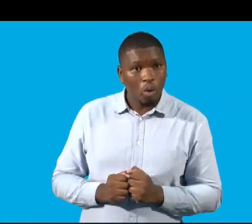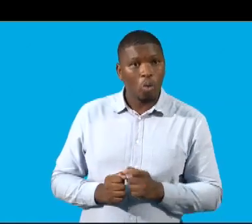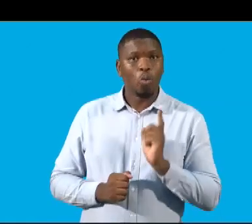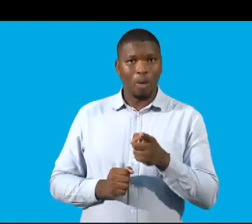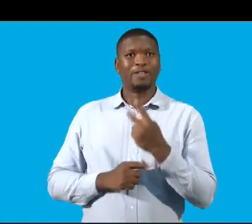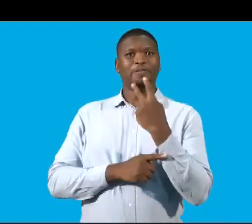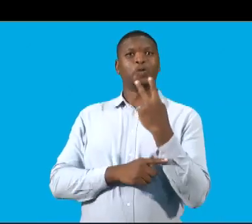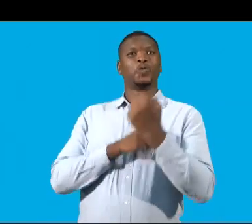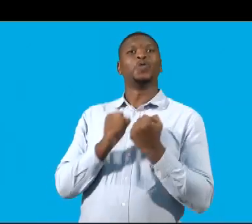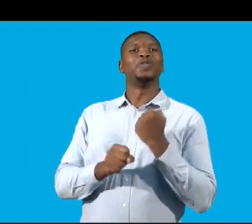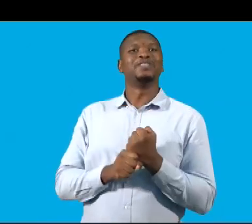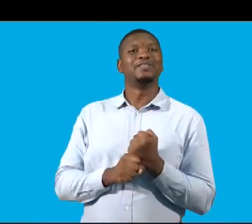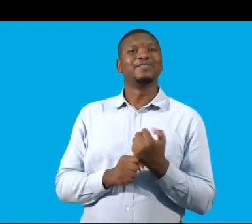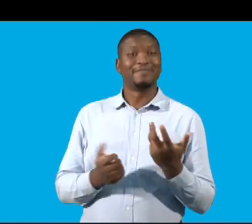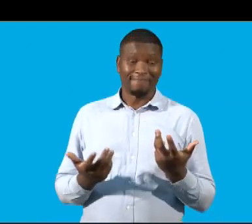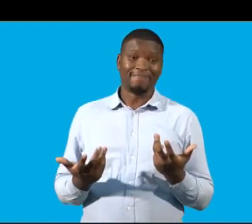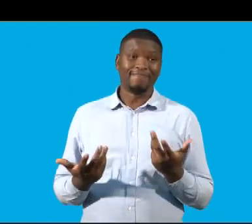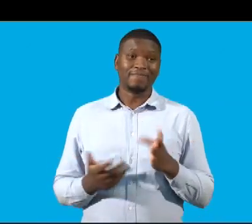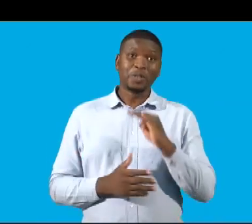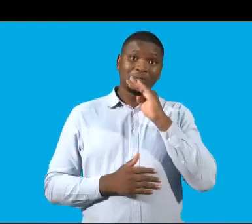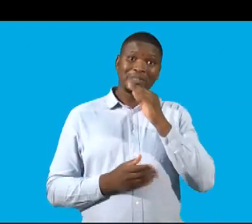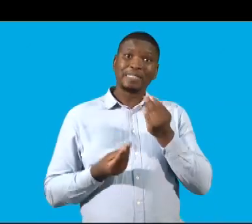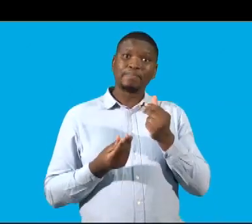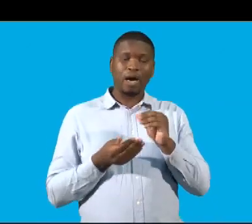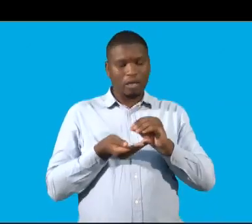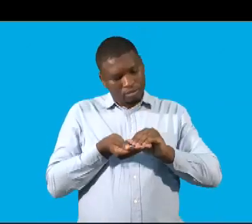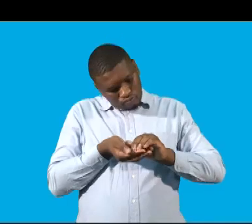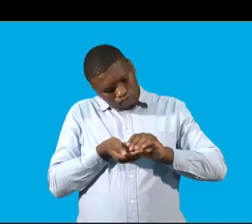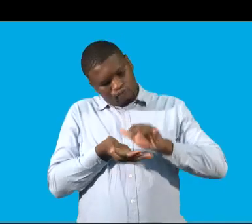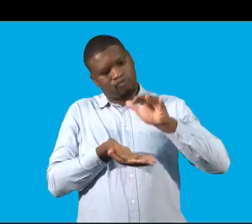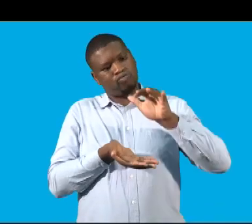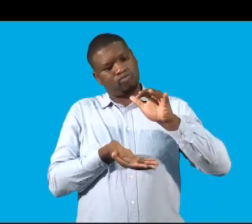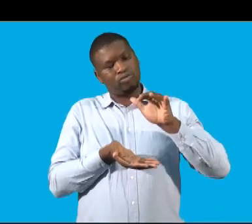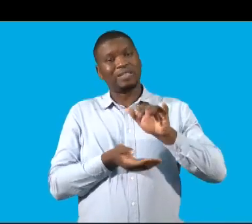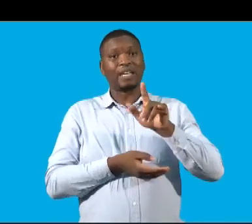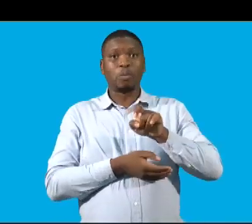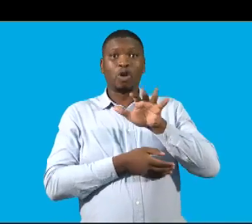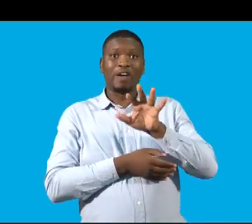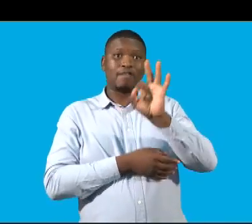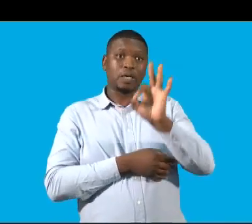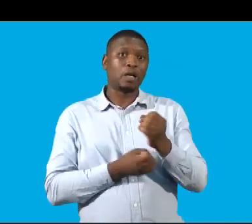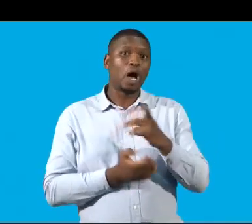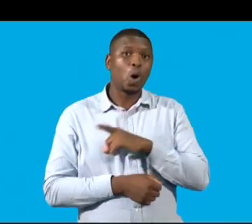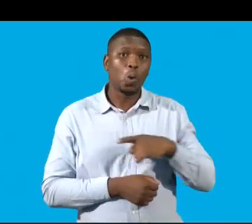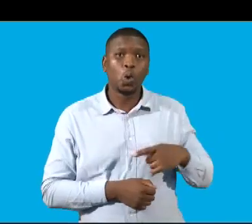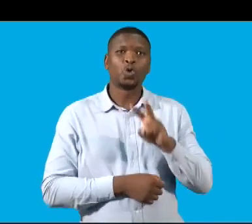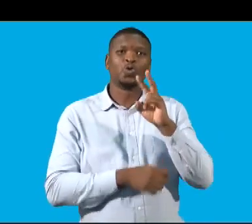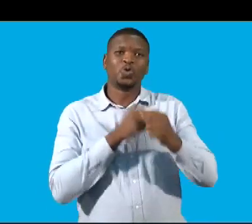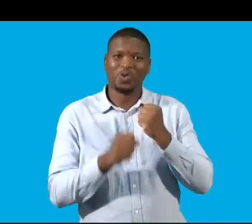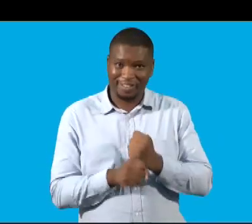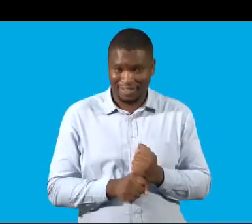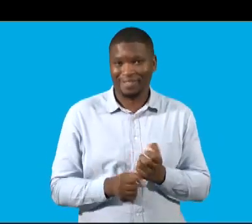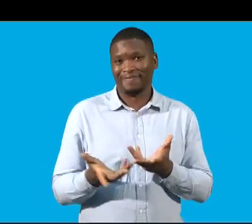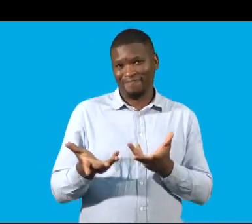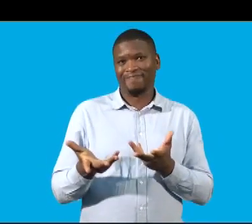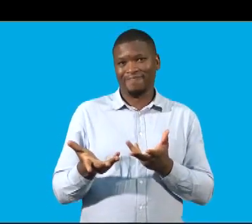is going to be 2, which means that this money grew by 7.5% per annum in 2 years,